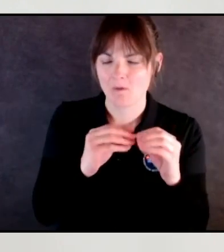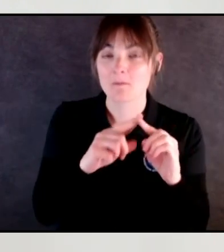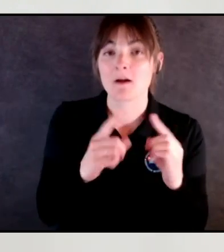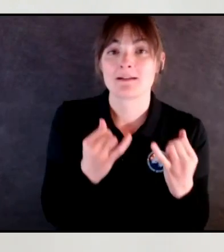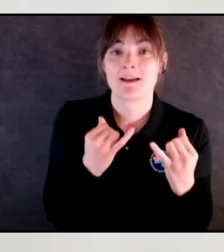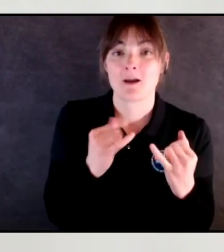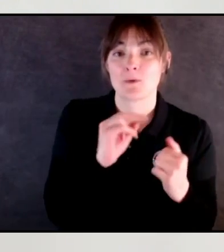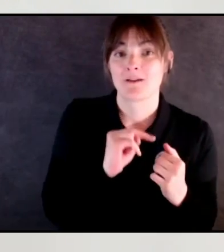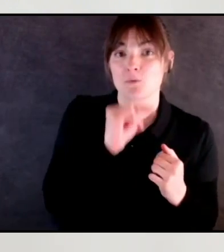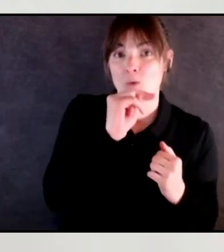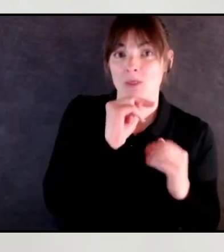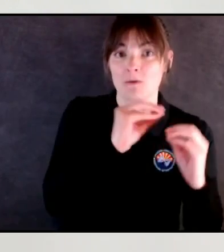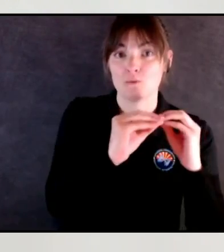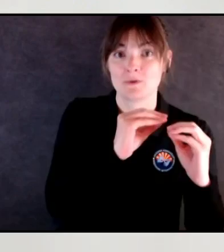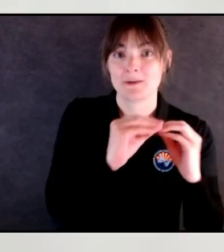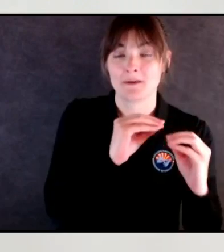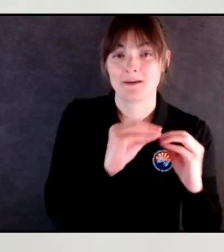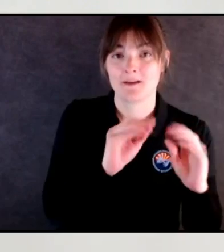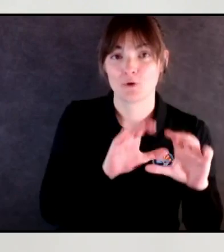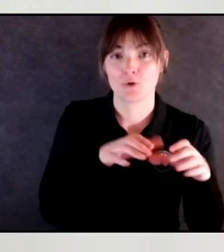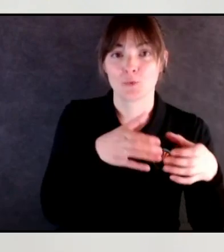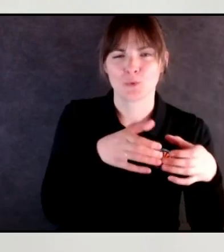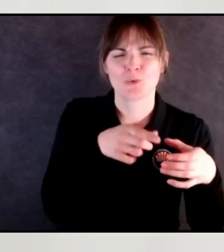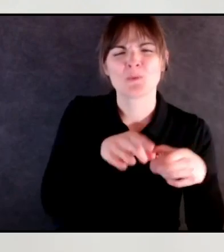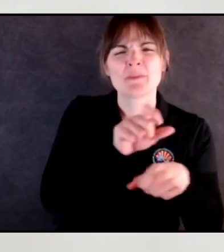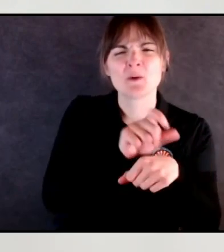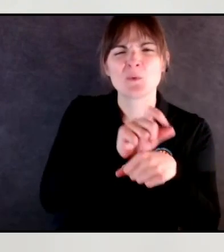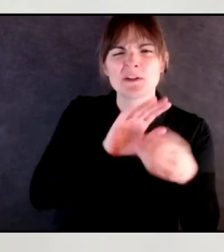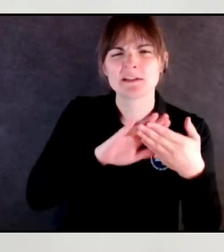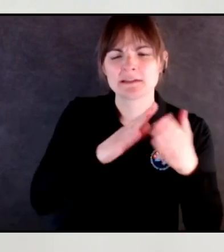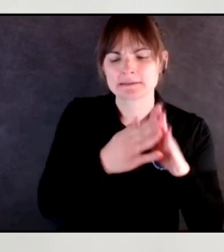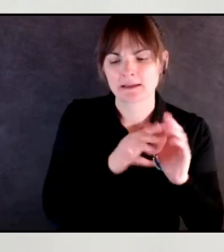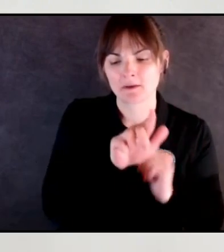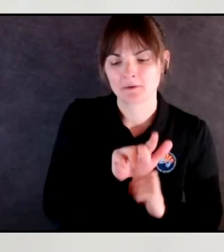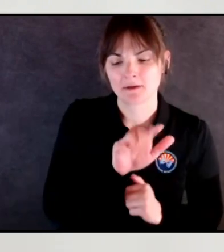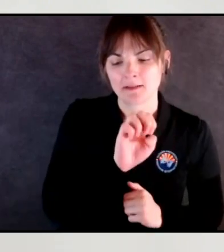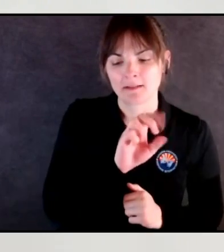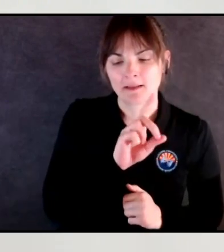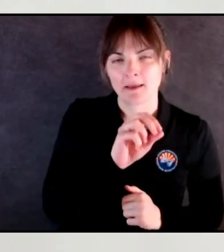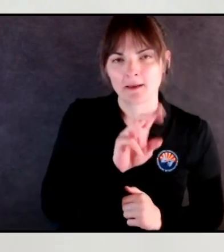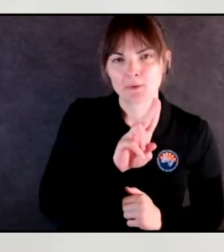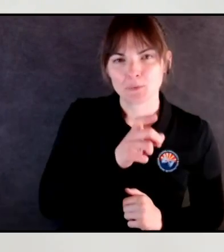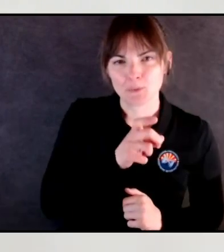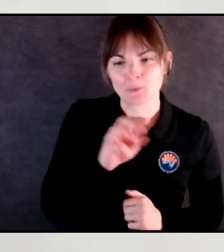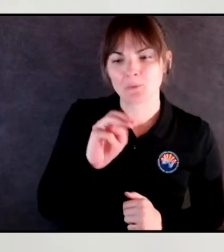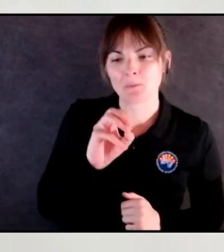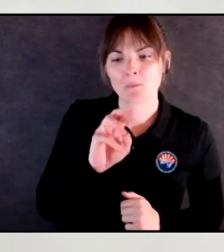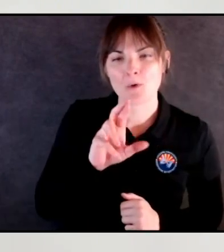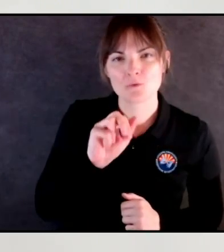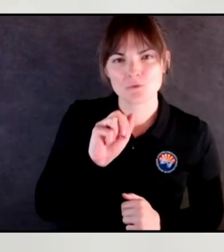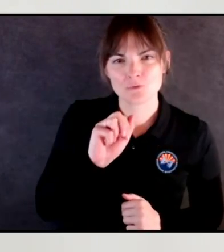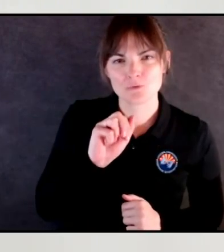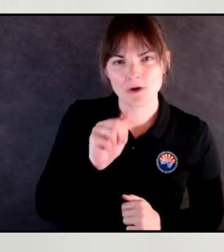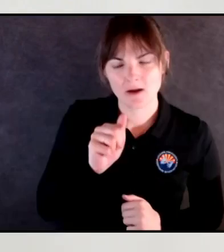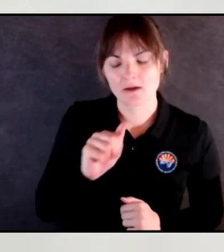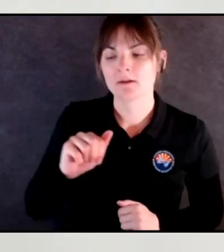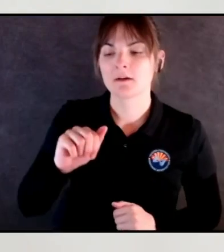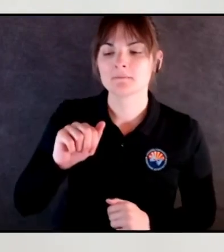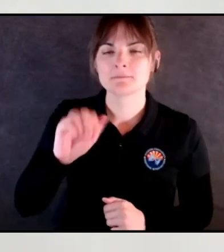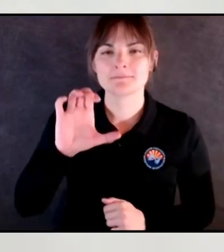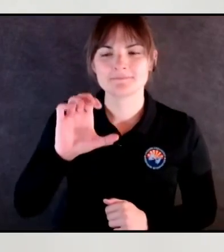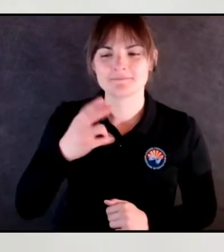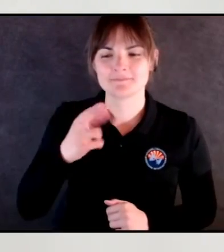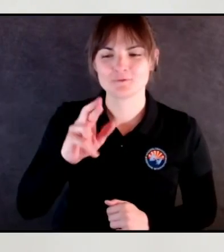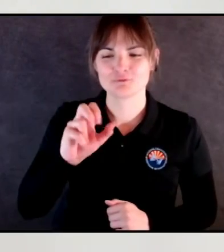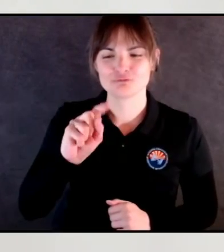in the town of Ladue, around Mora and Christmas Tree Canyon, just working on dozer lines that were put